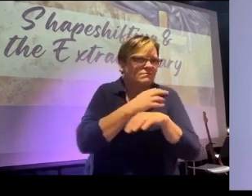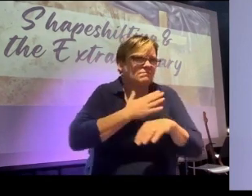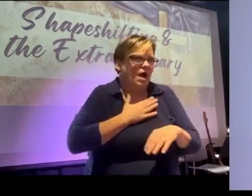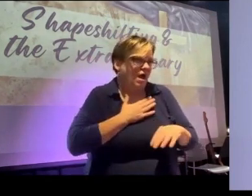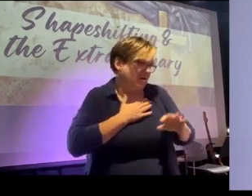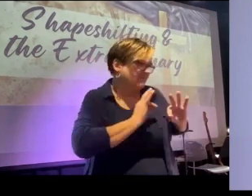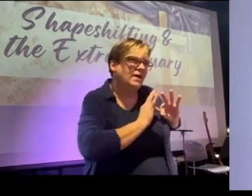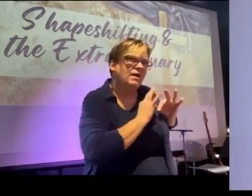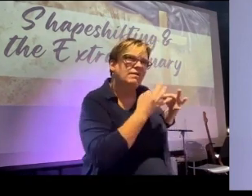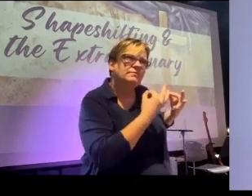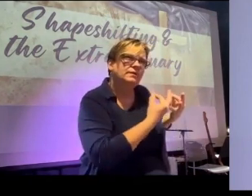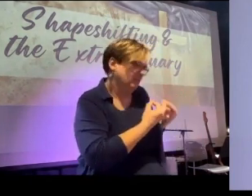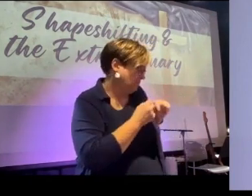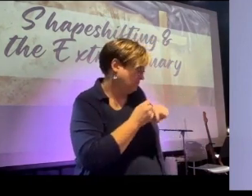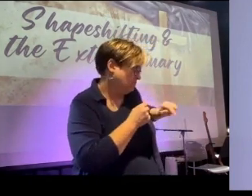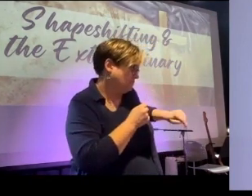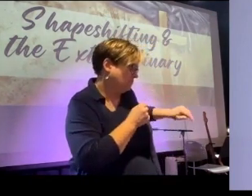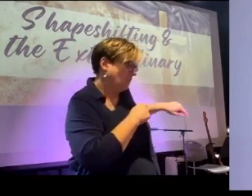alert,